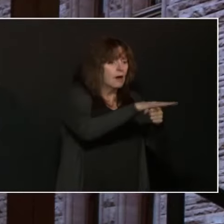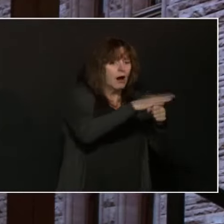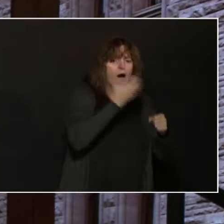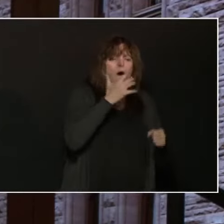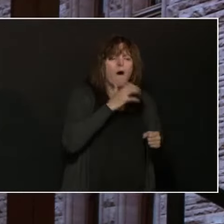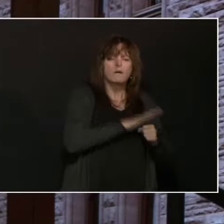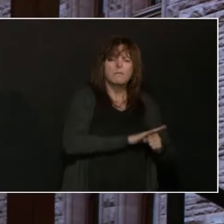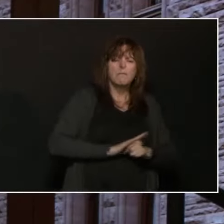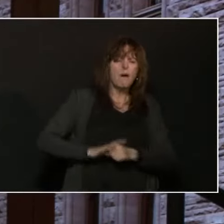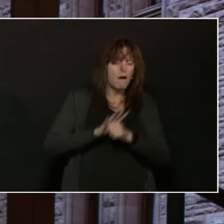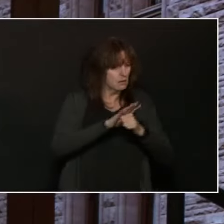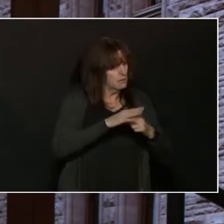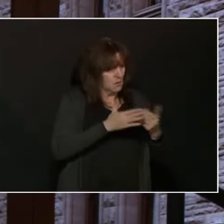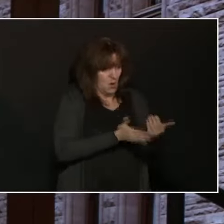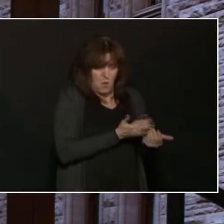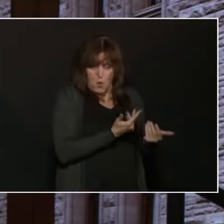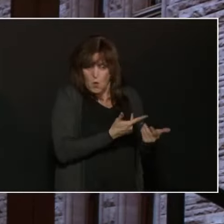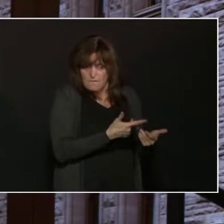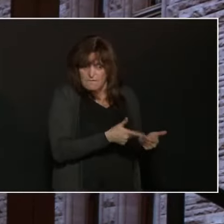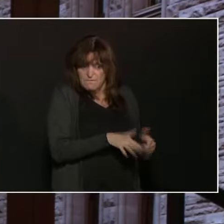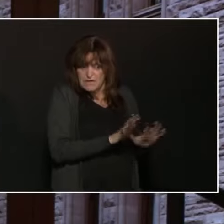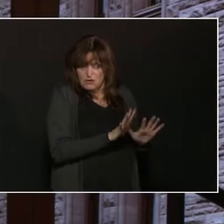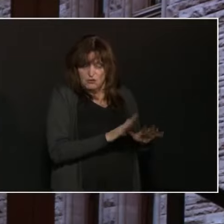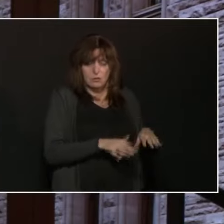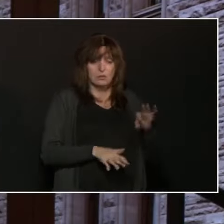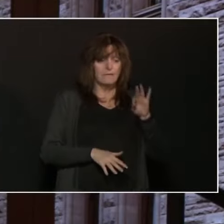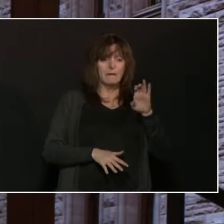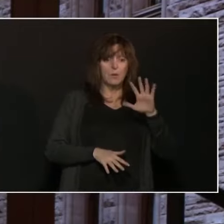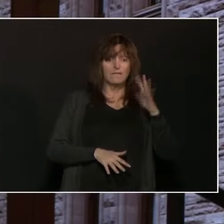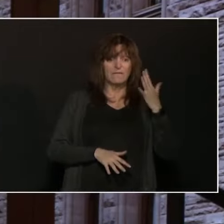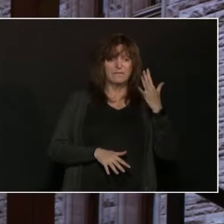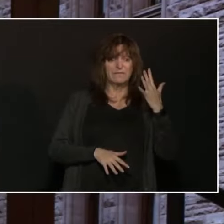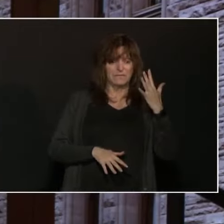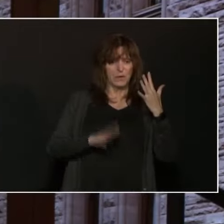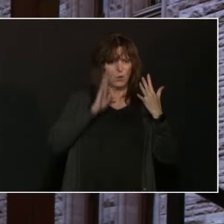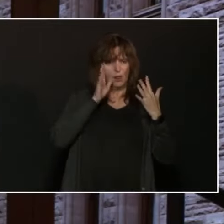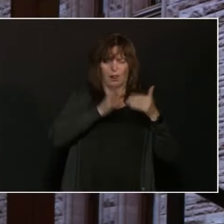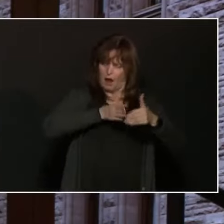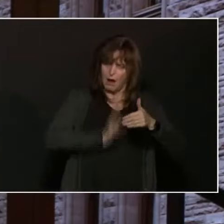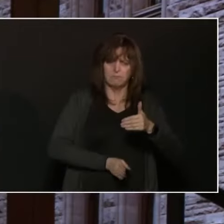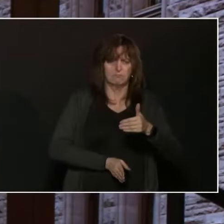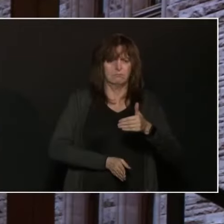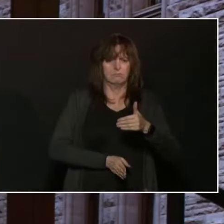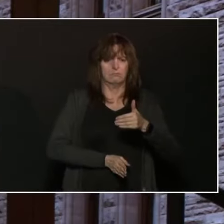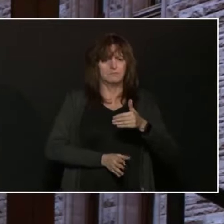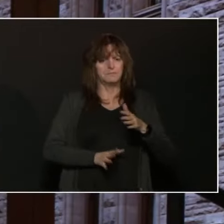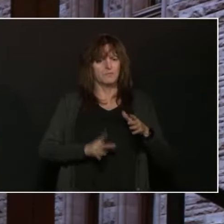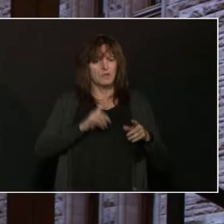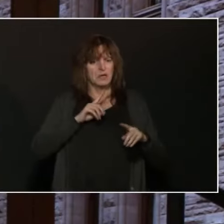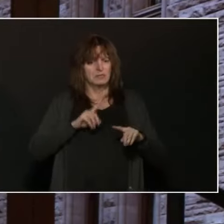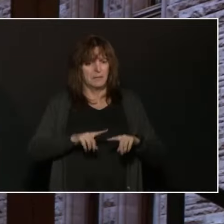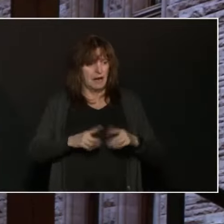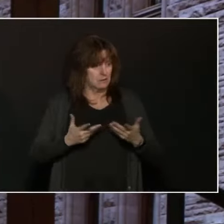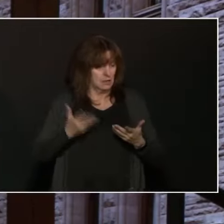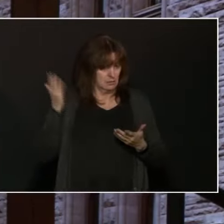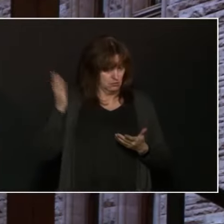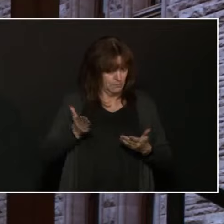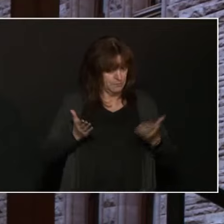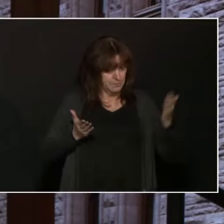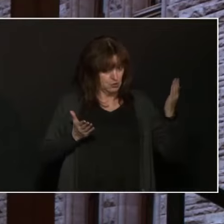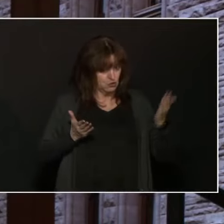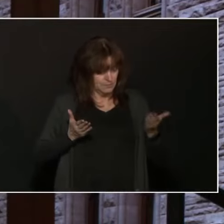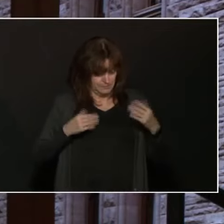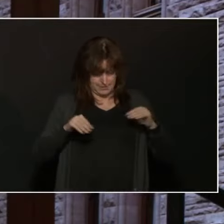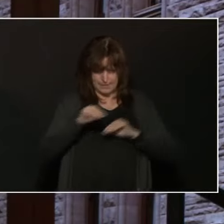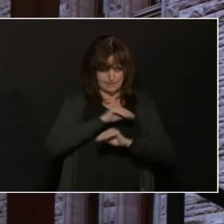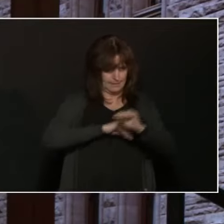hope to have all of them done by the 5th of February. A task to do with our supply and moving it around to try and deal with that as quickly as we can.